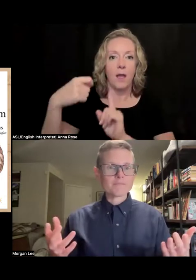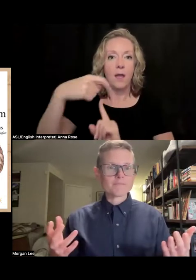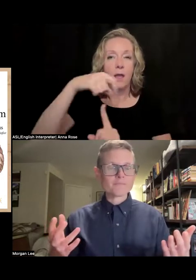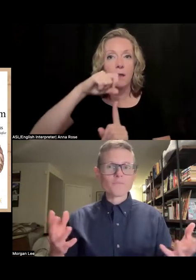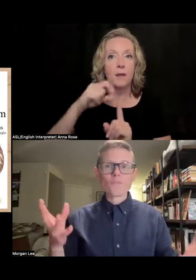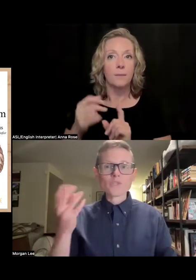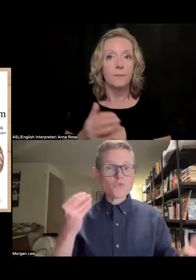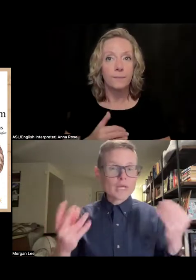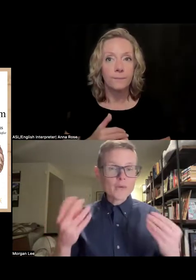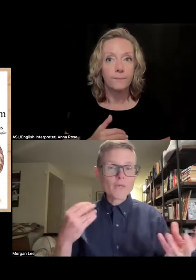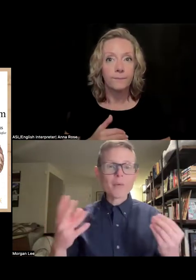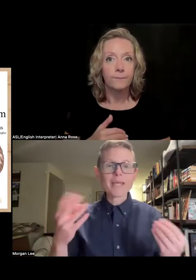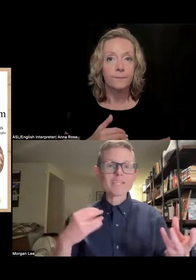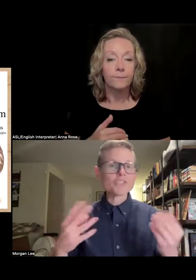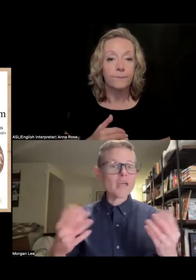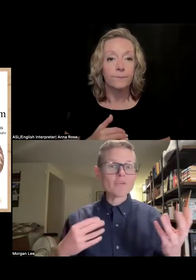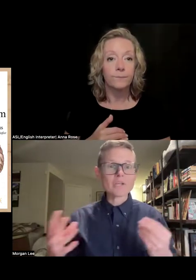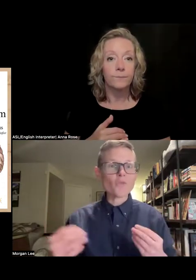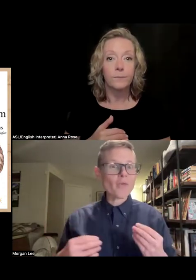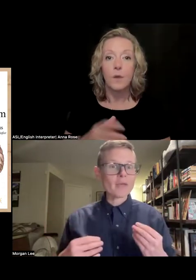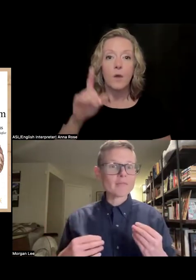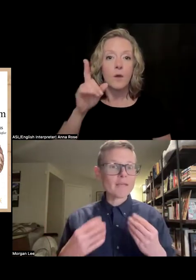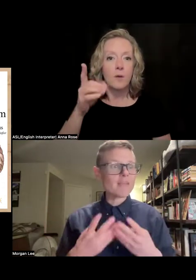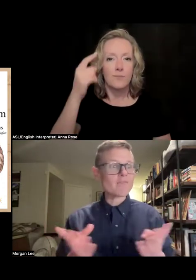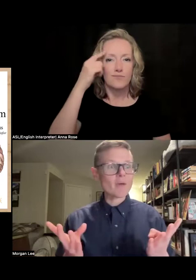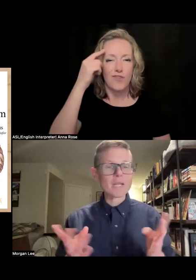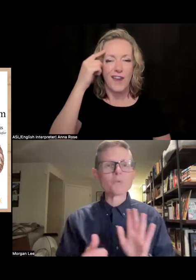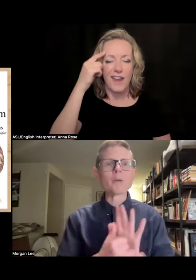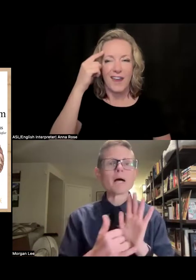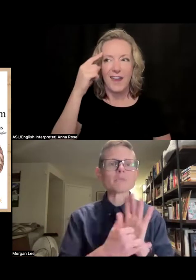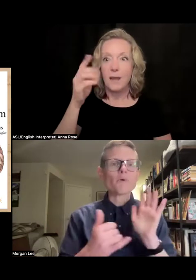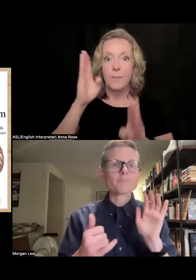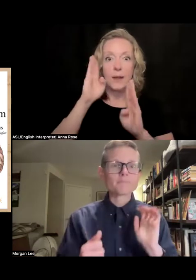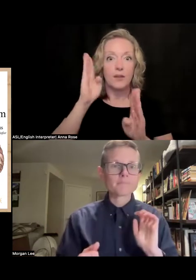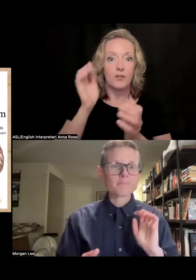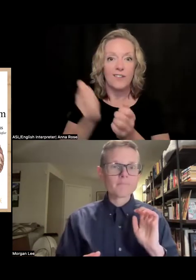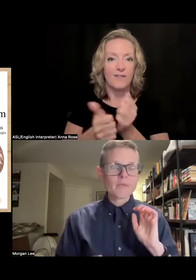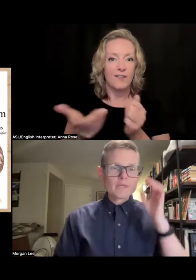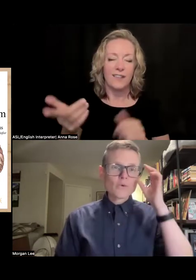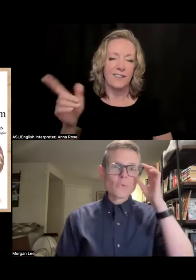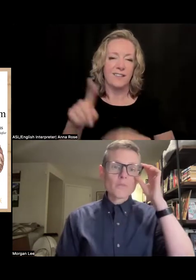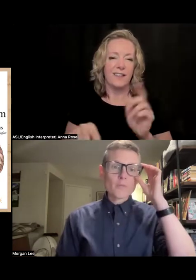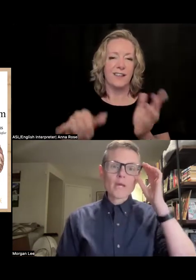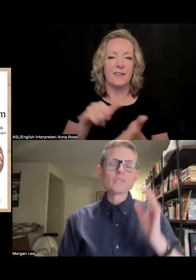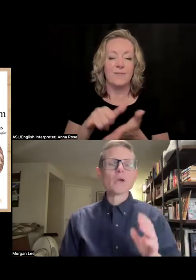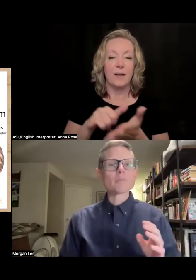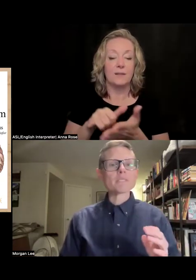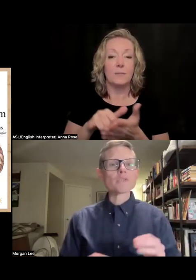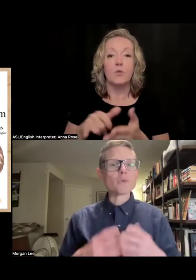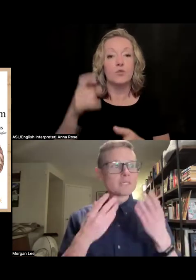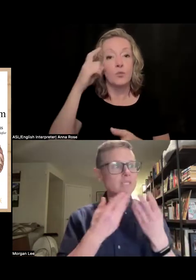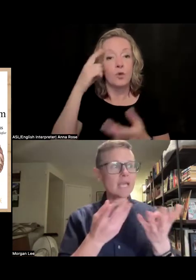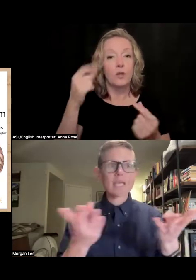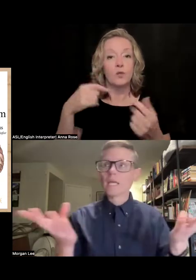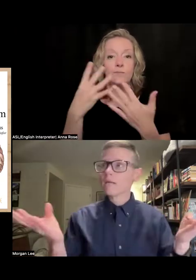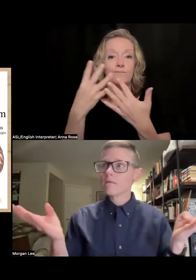brain was really going to pay attention to every single thing in the environment, it would be impossible. So what the brain's job is to